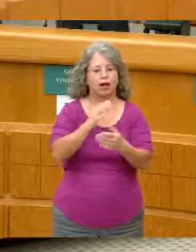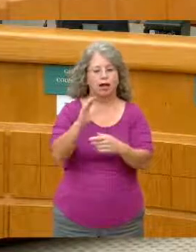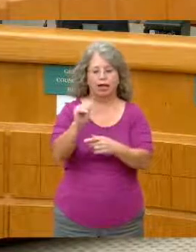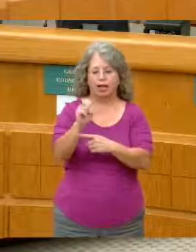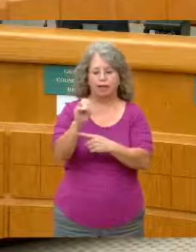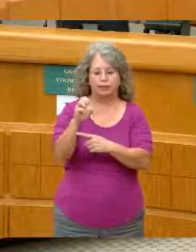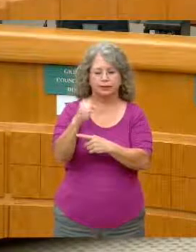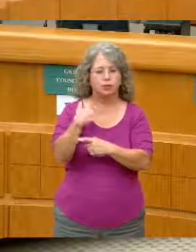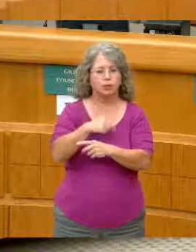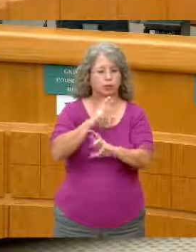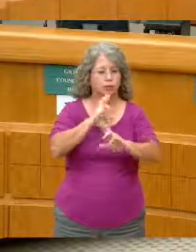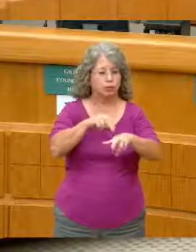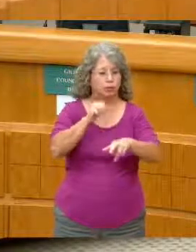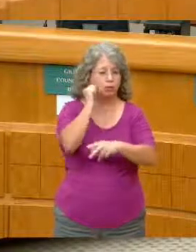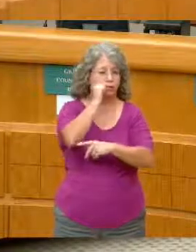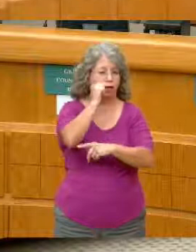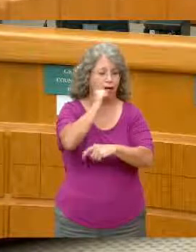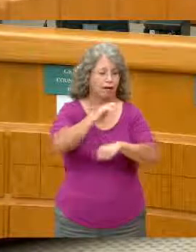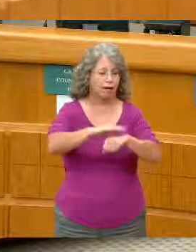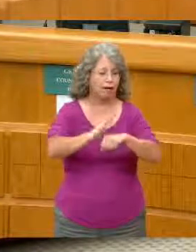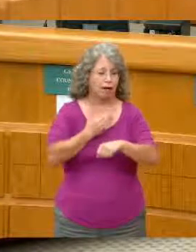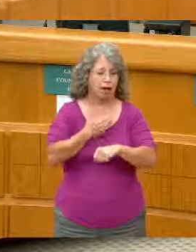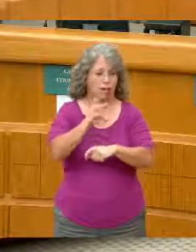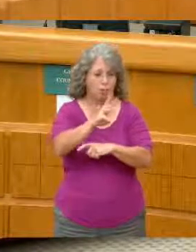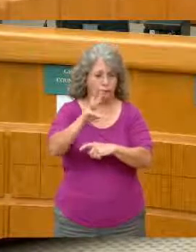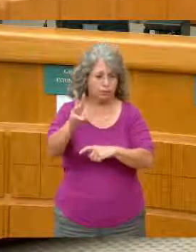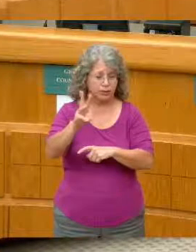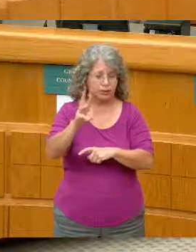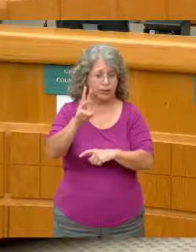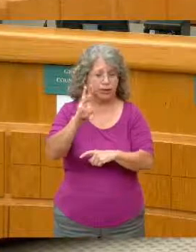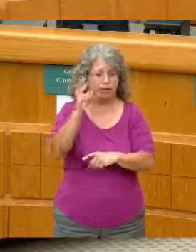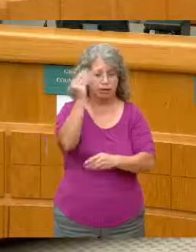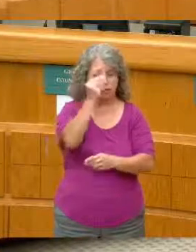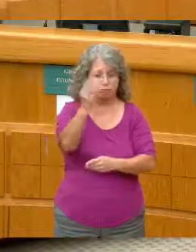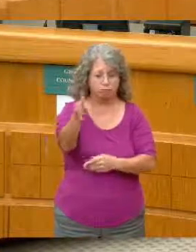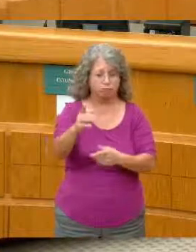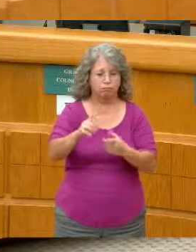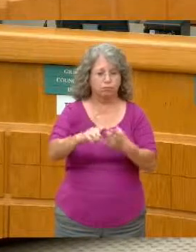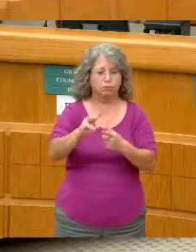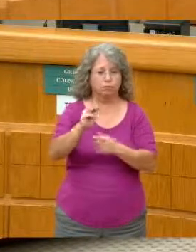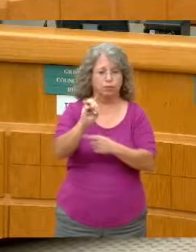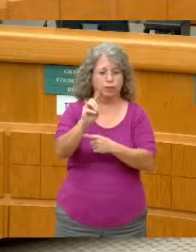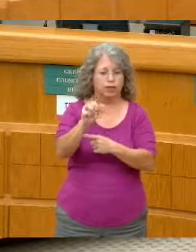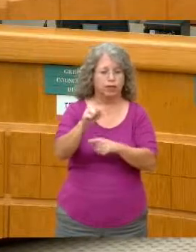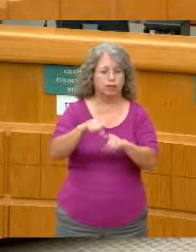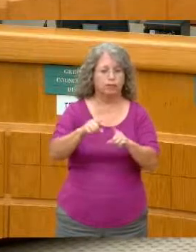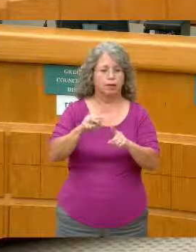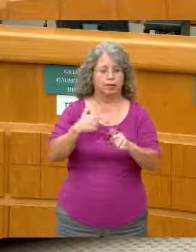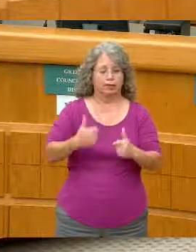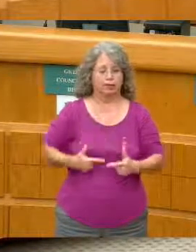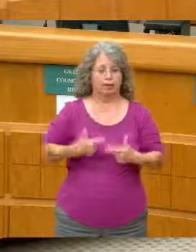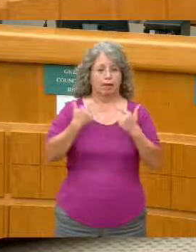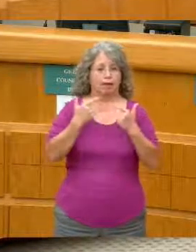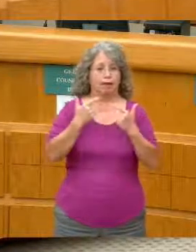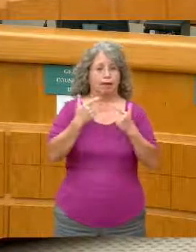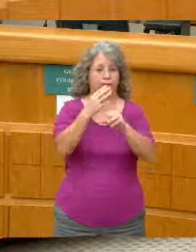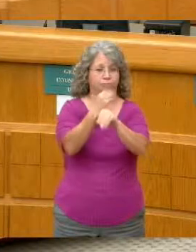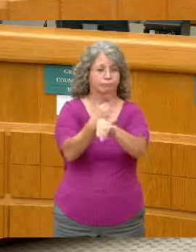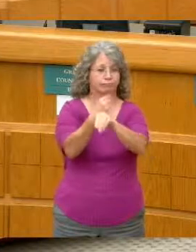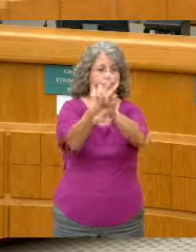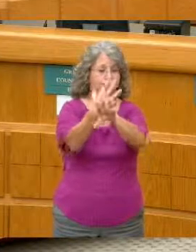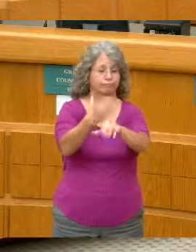cases. We're reporting daily. We place this on our website and do media releases. And we're doing these